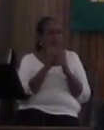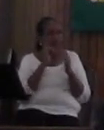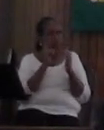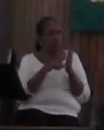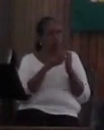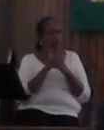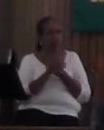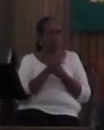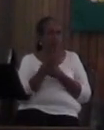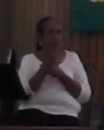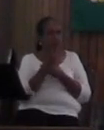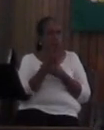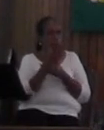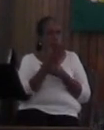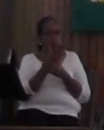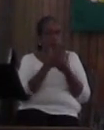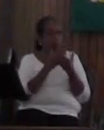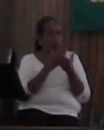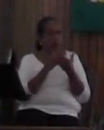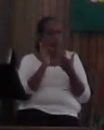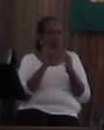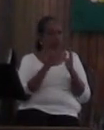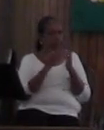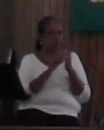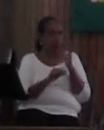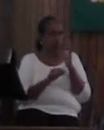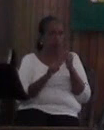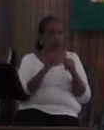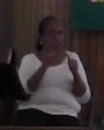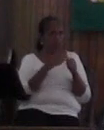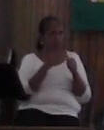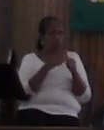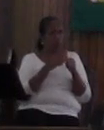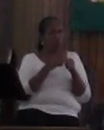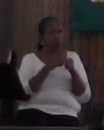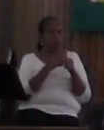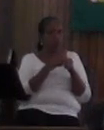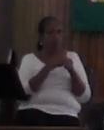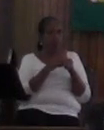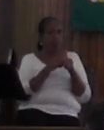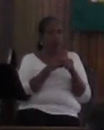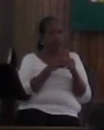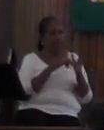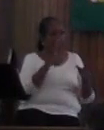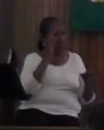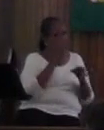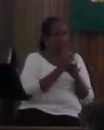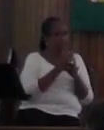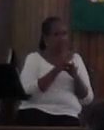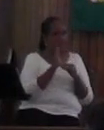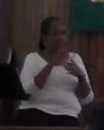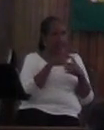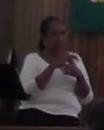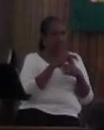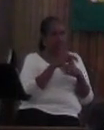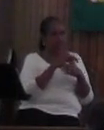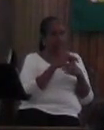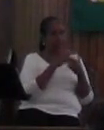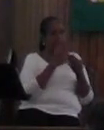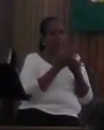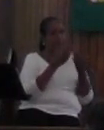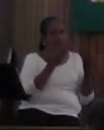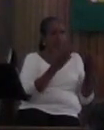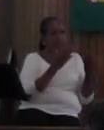are two parts to this verse. The first part being, now faith is the substance of